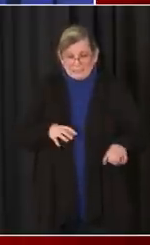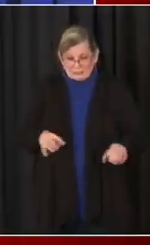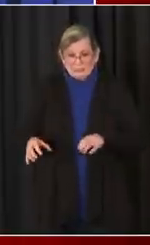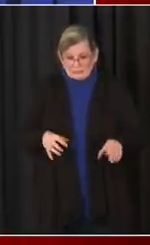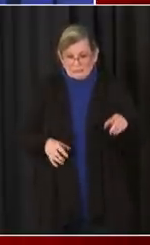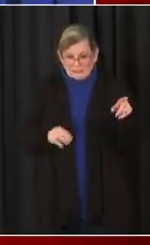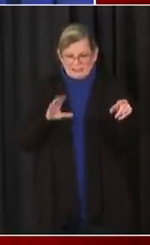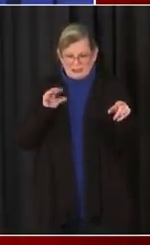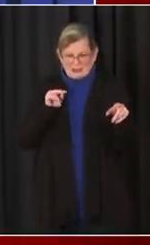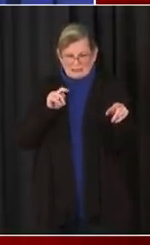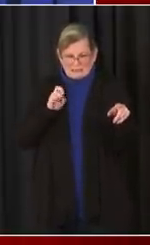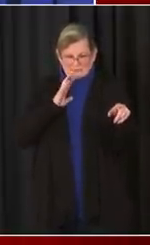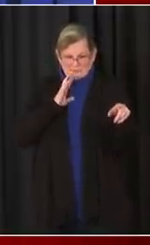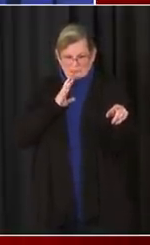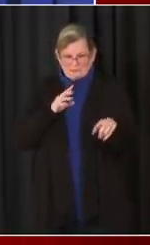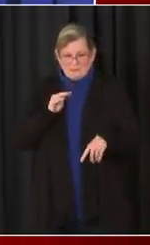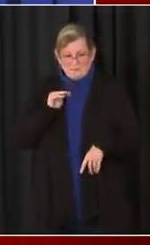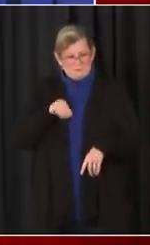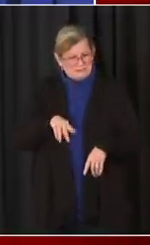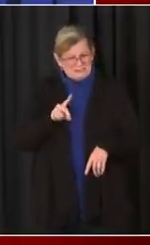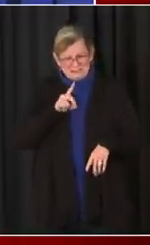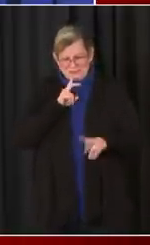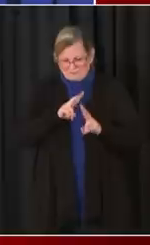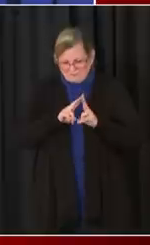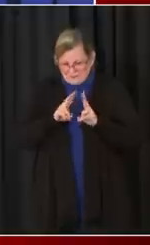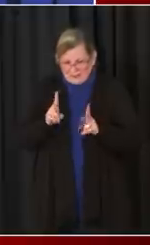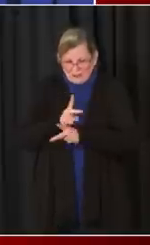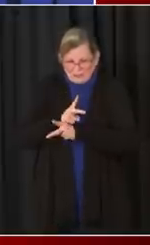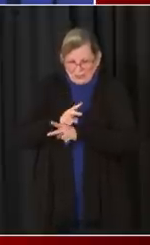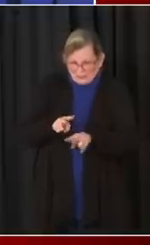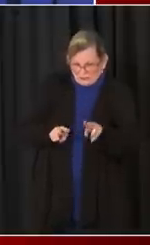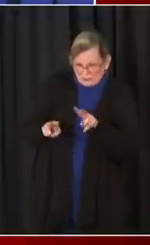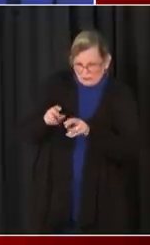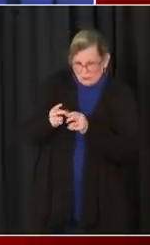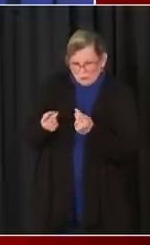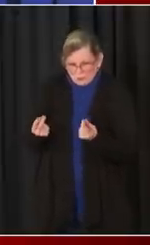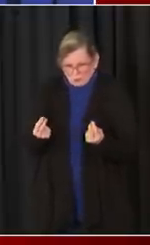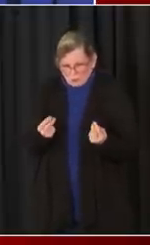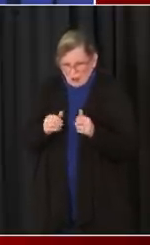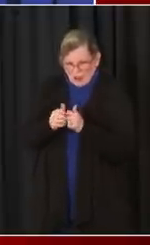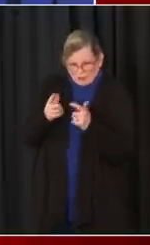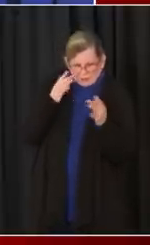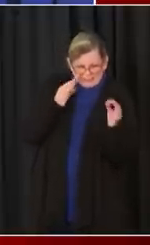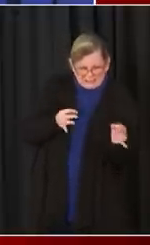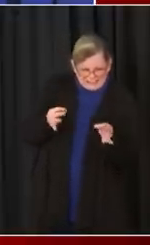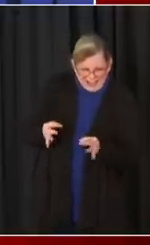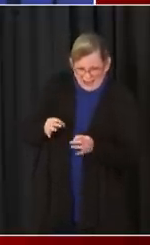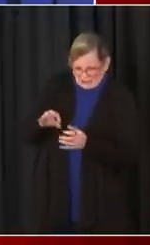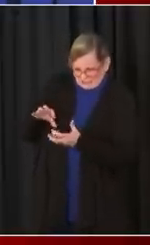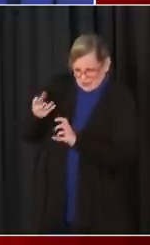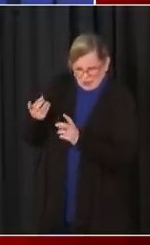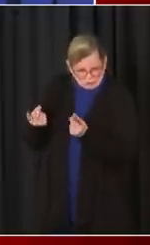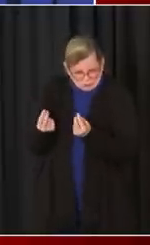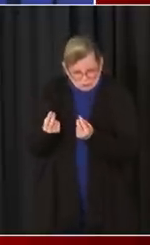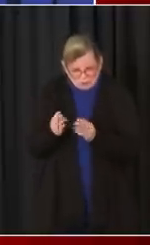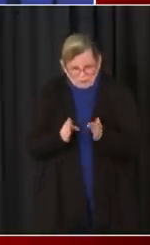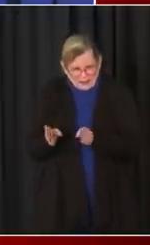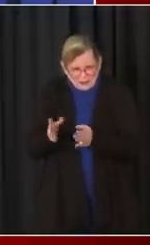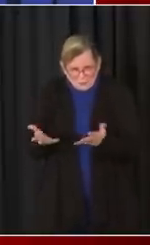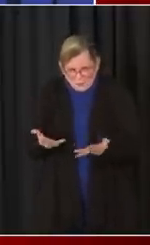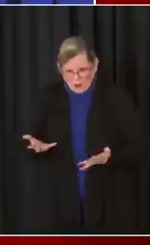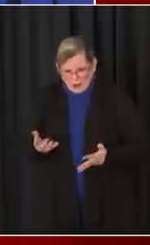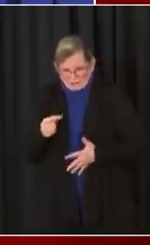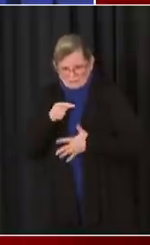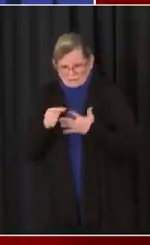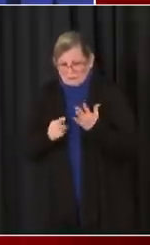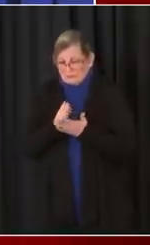occurring. And I think that MPD is very careful about when we do declare a riotous situation.